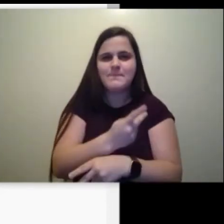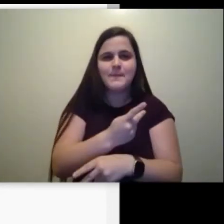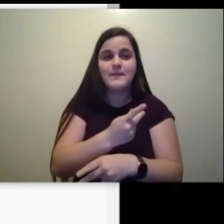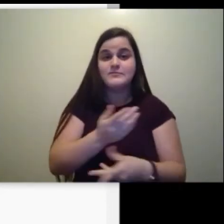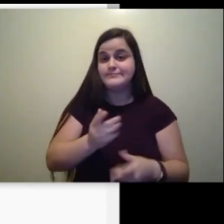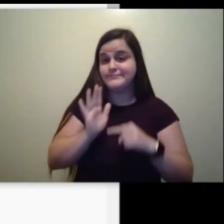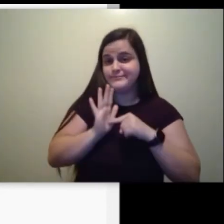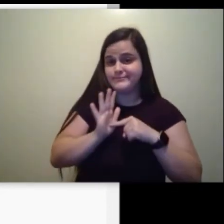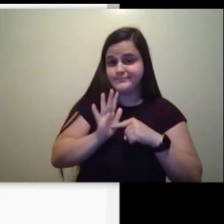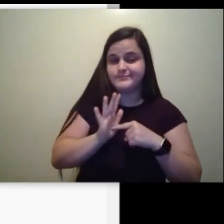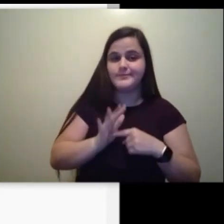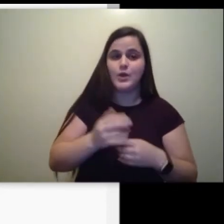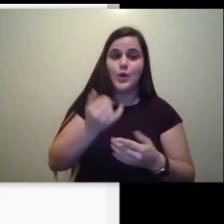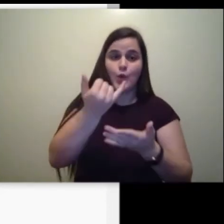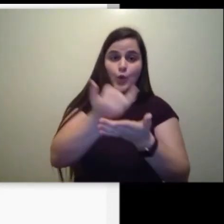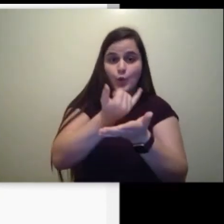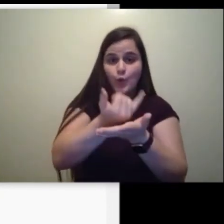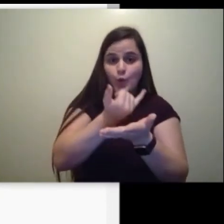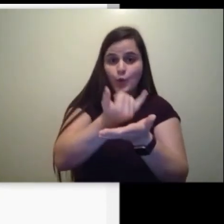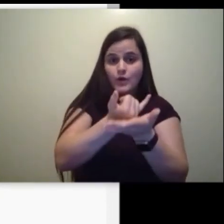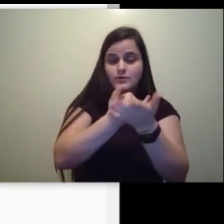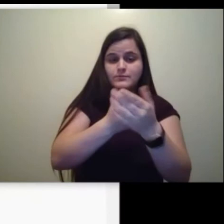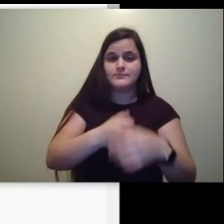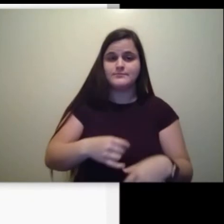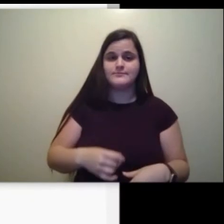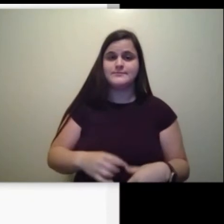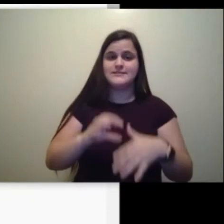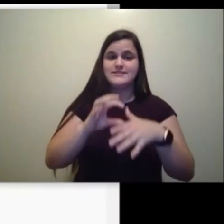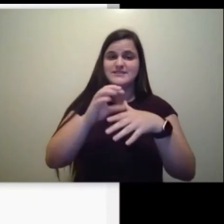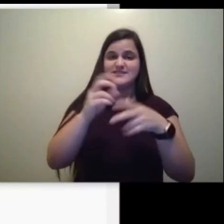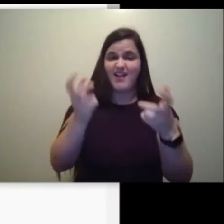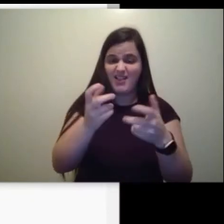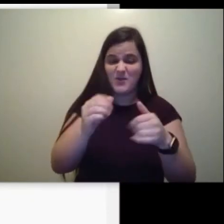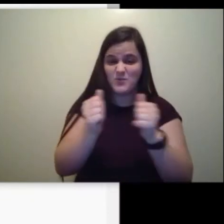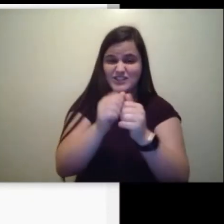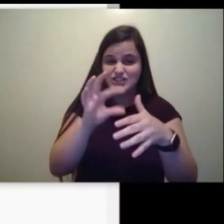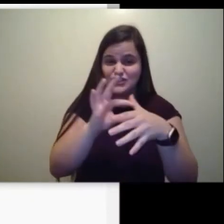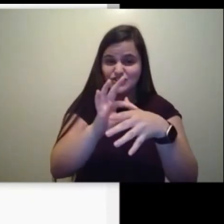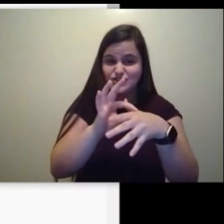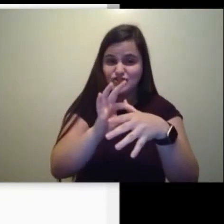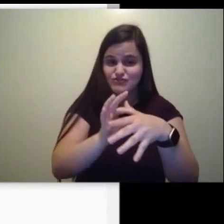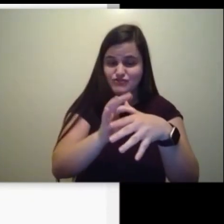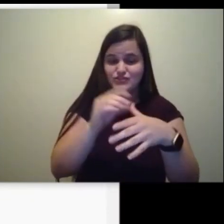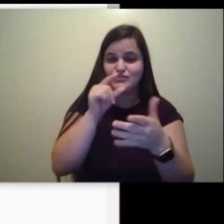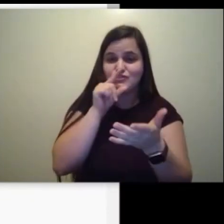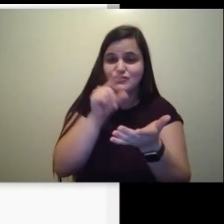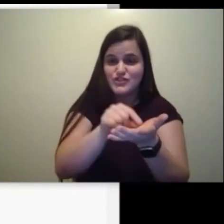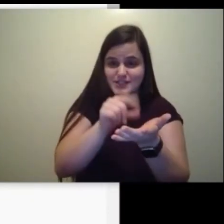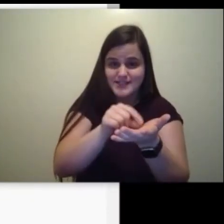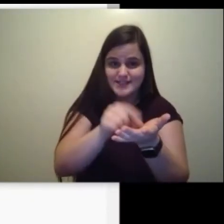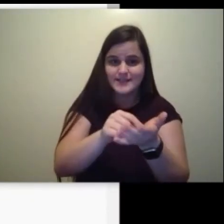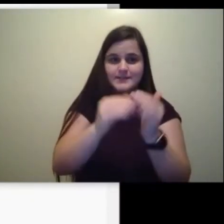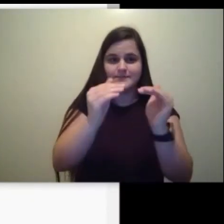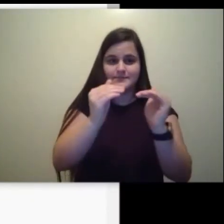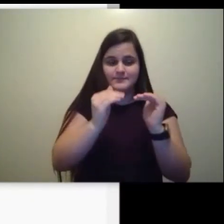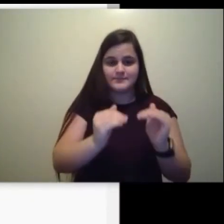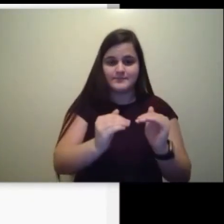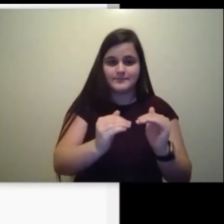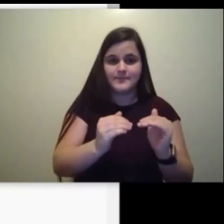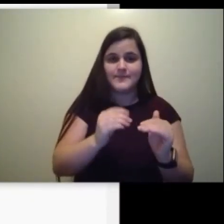breakfast, a salad topped with 3 ounces of chicken for lunch, and 3 to 4 ounces of fish at